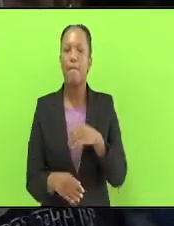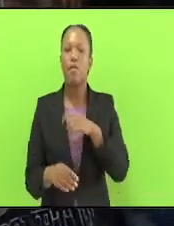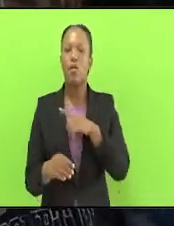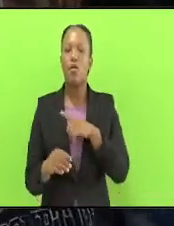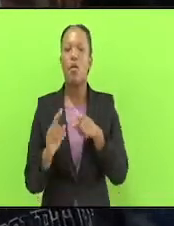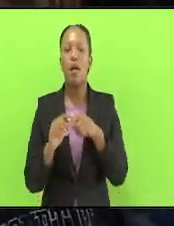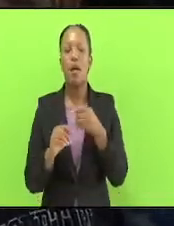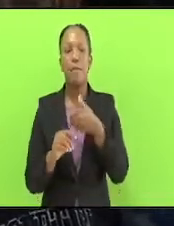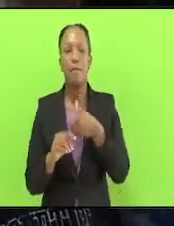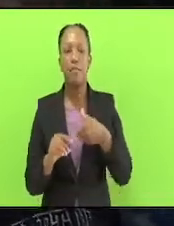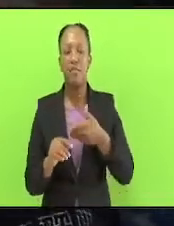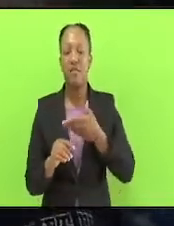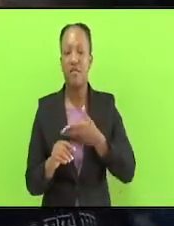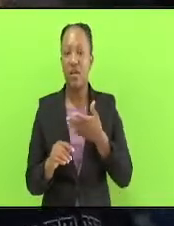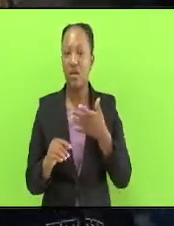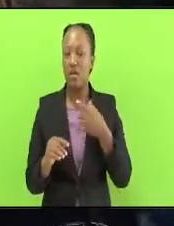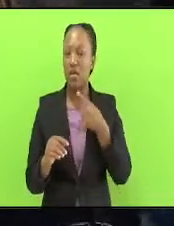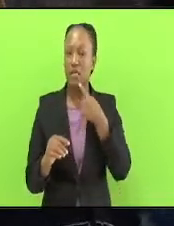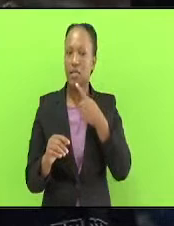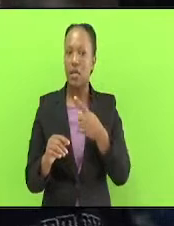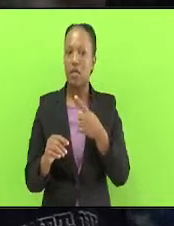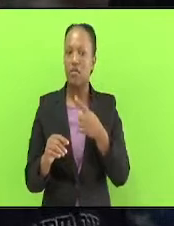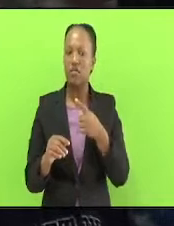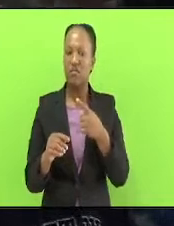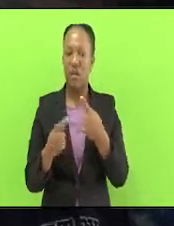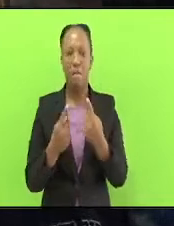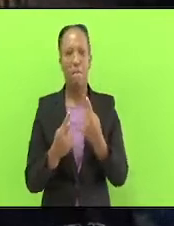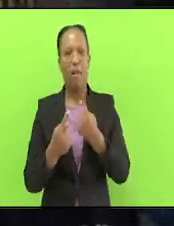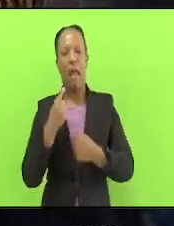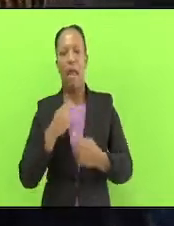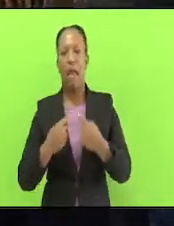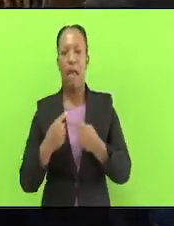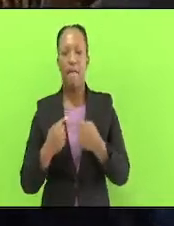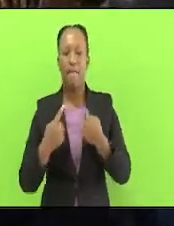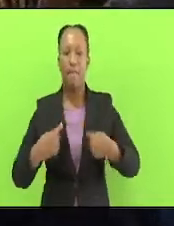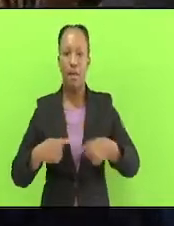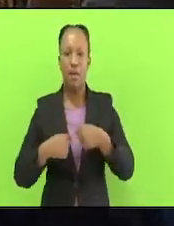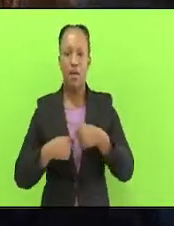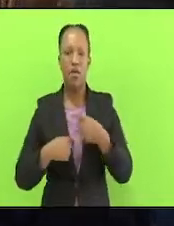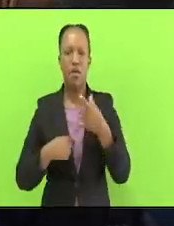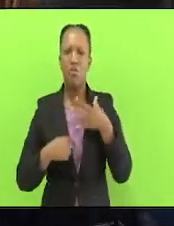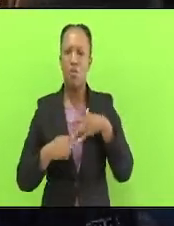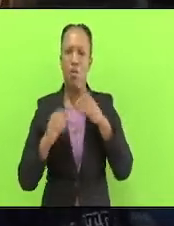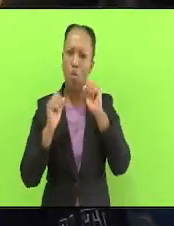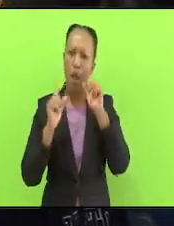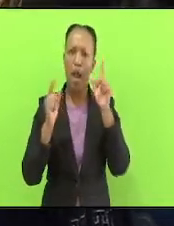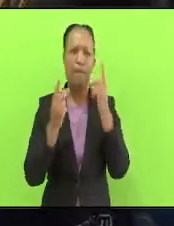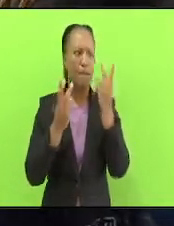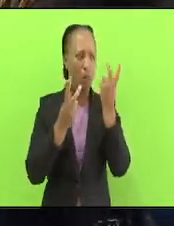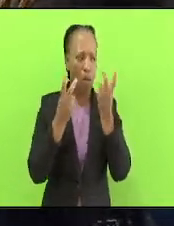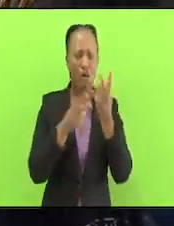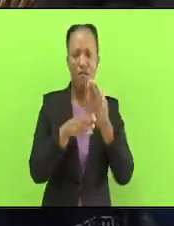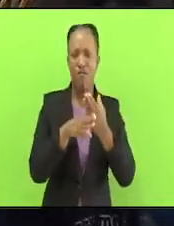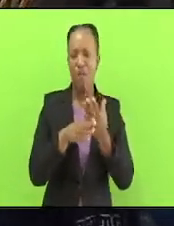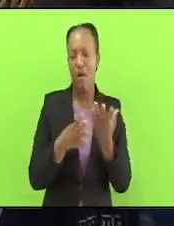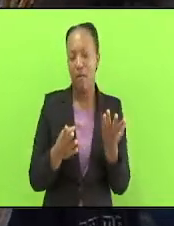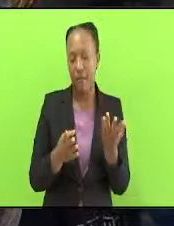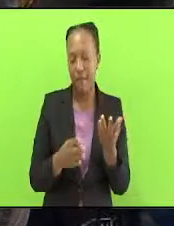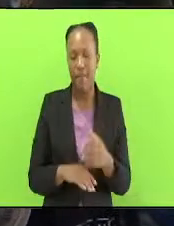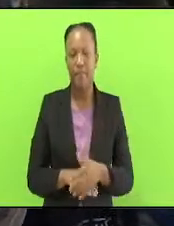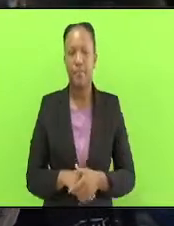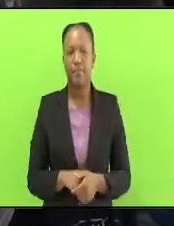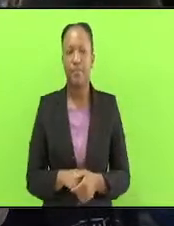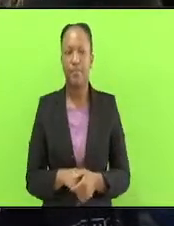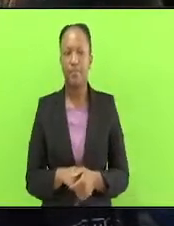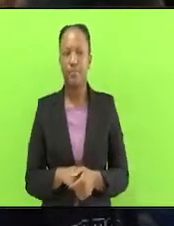batla di mmereko. Because our parents blame us at home that we as youth, we don't wake up early in the morning to go and